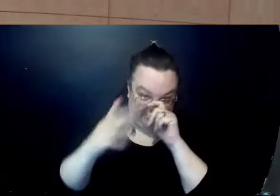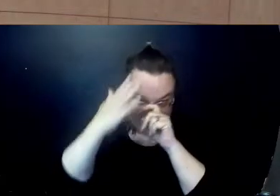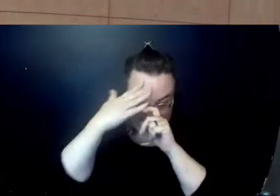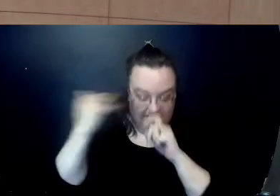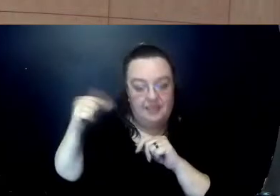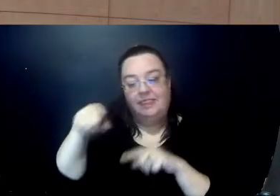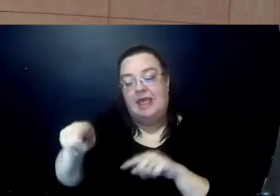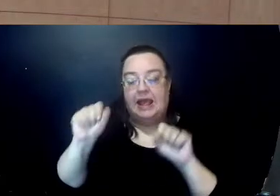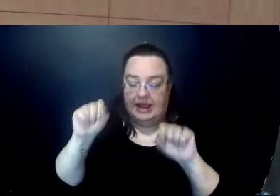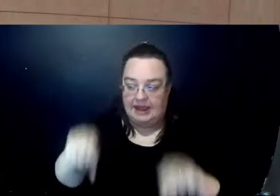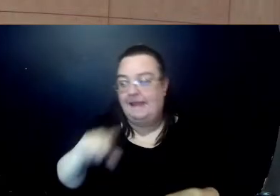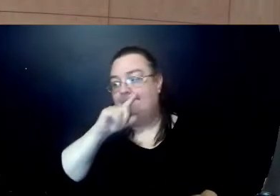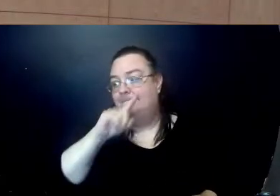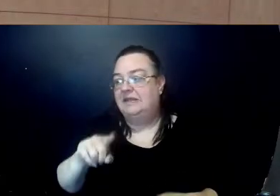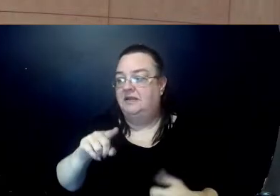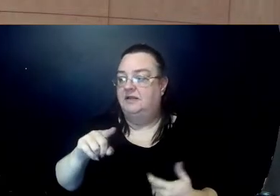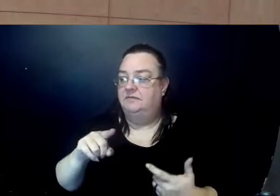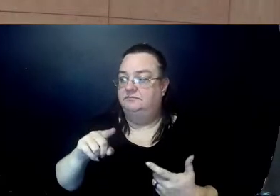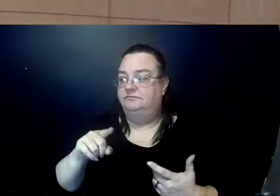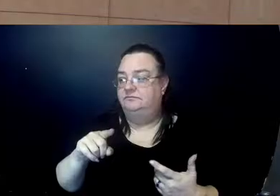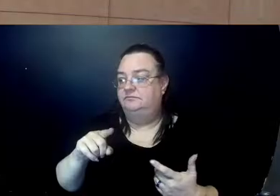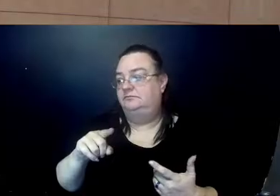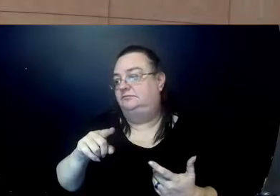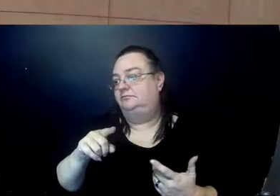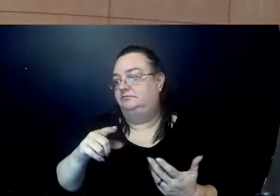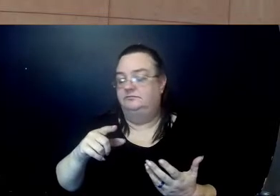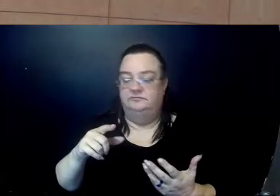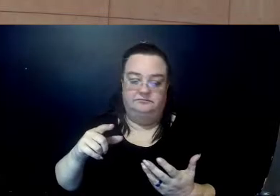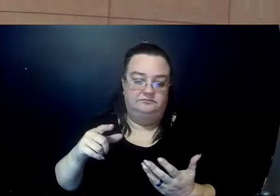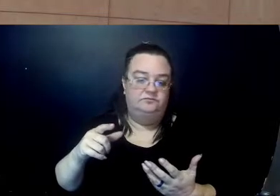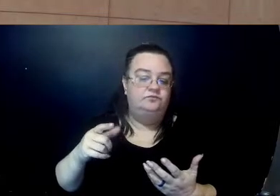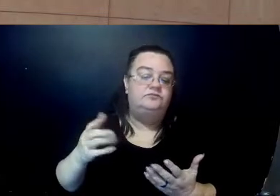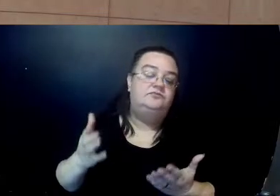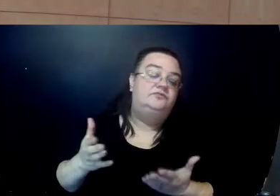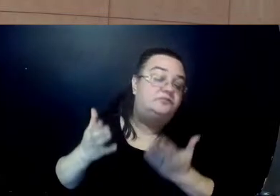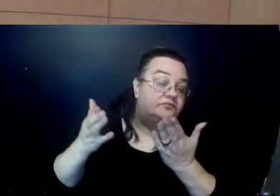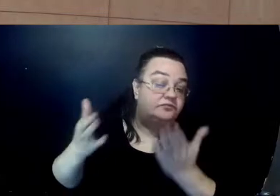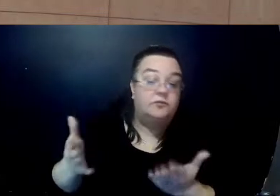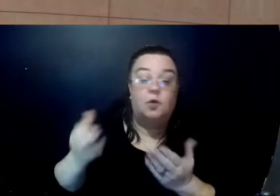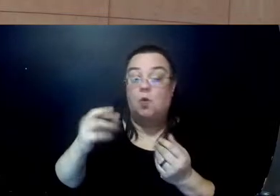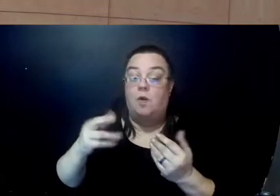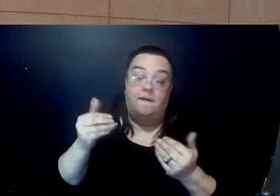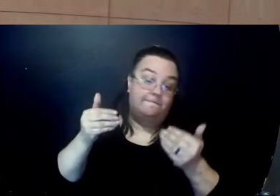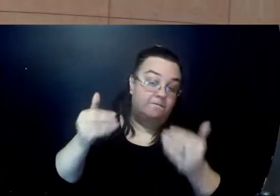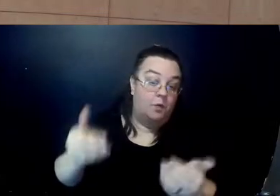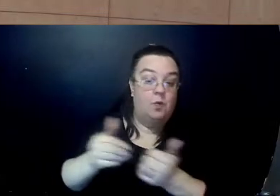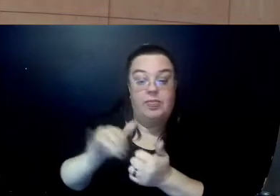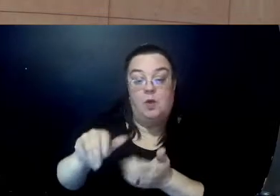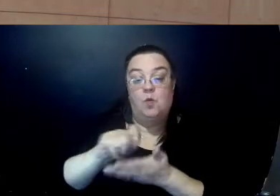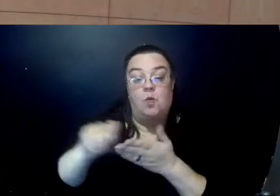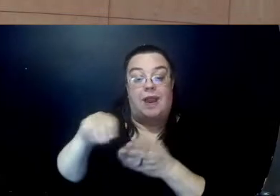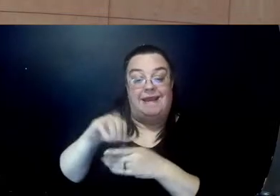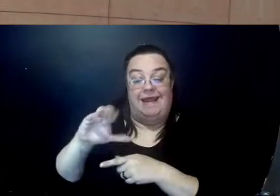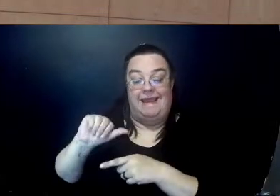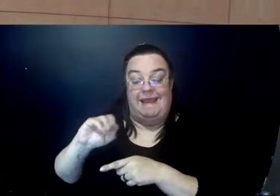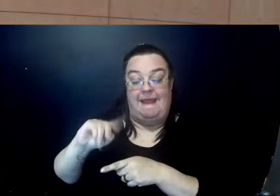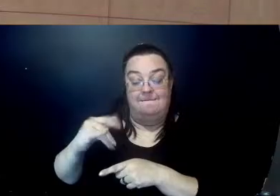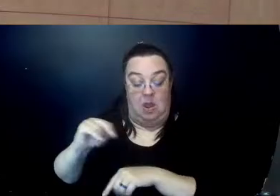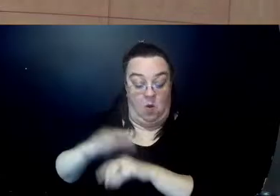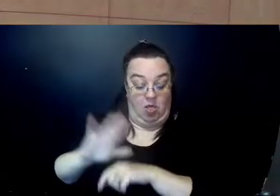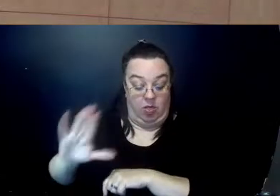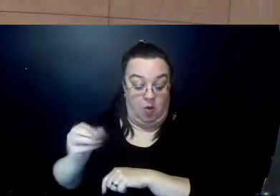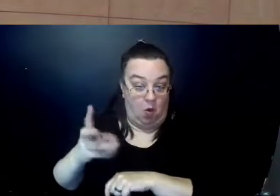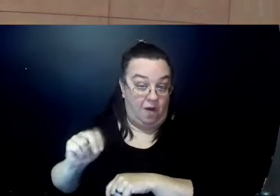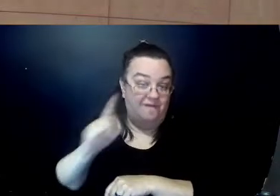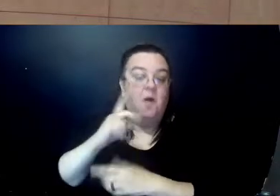Because they could be proffering or suggesting or moving forward with that write-in campaign on their own for